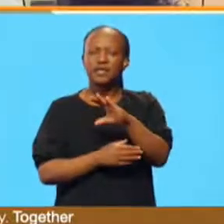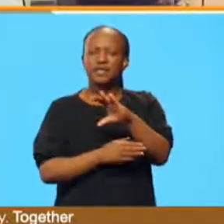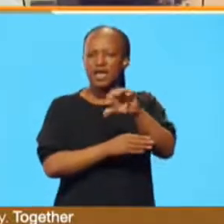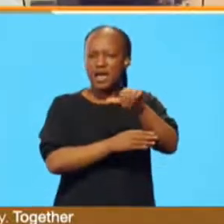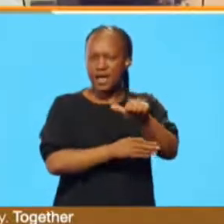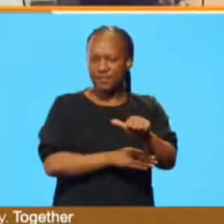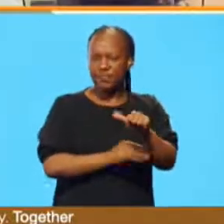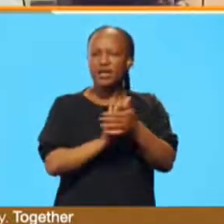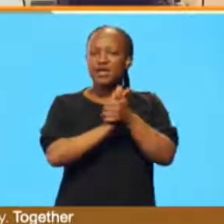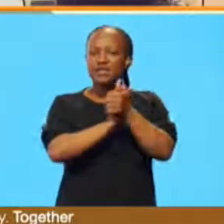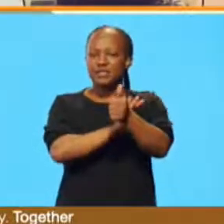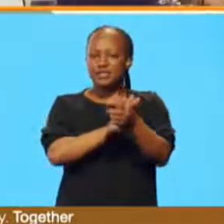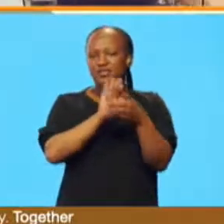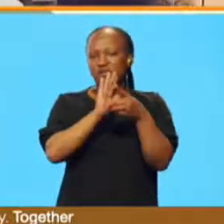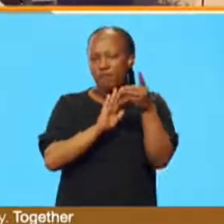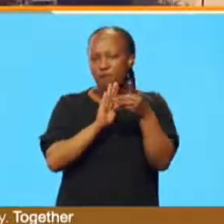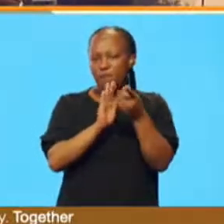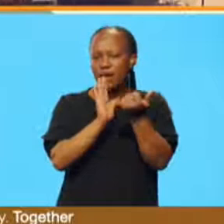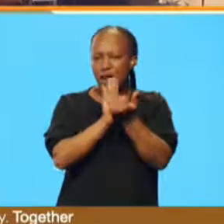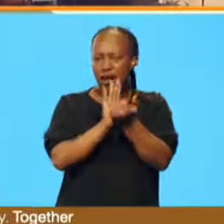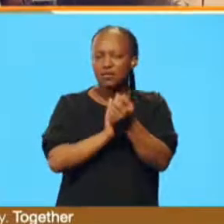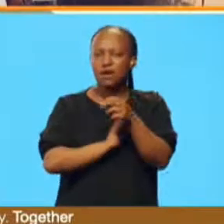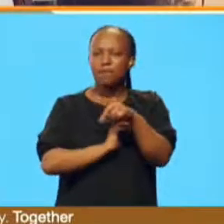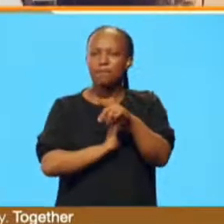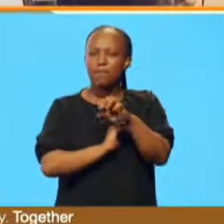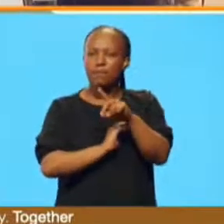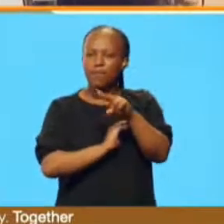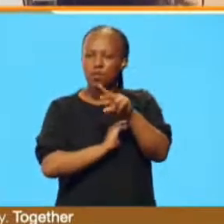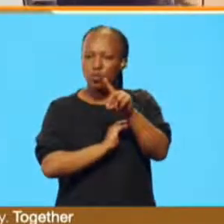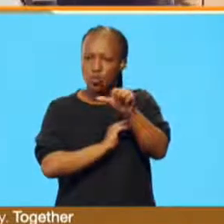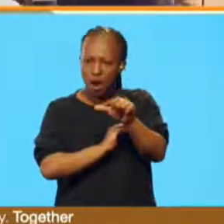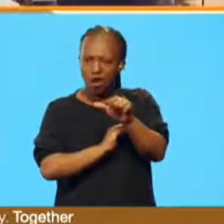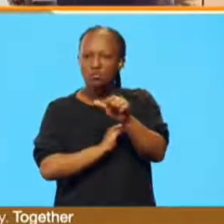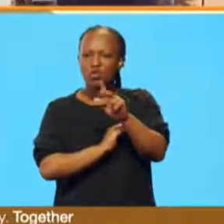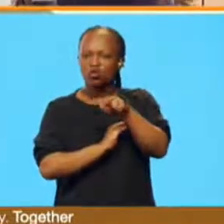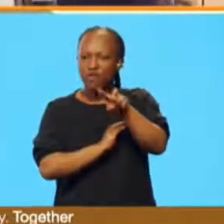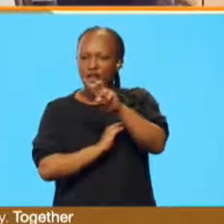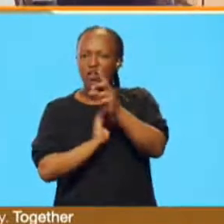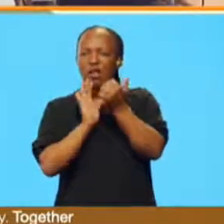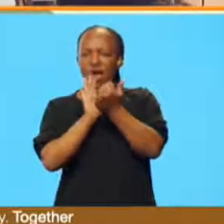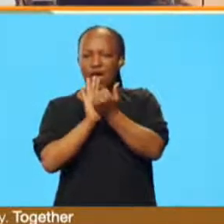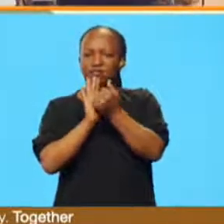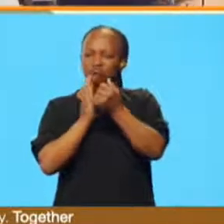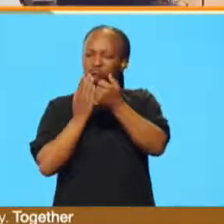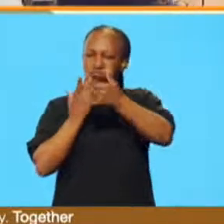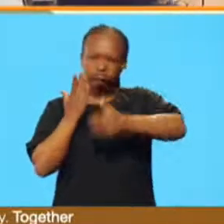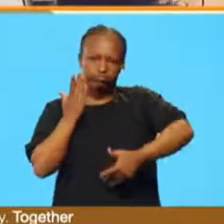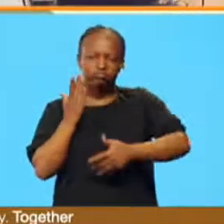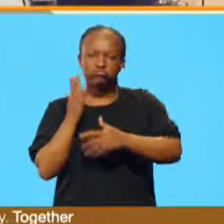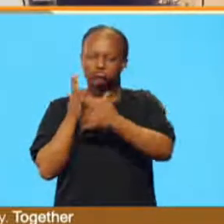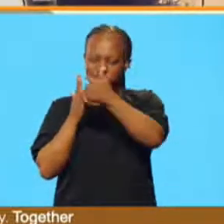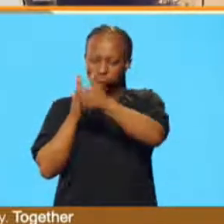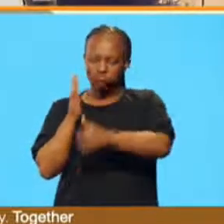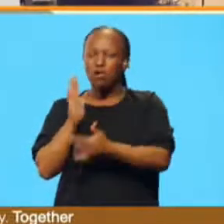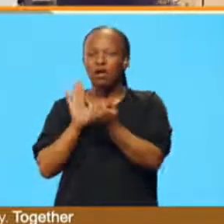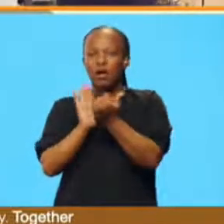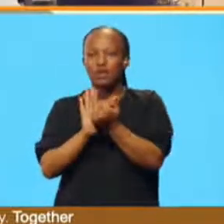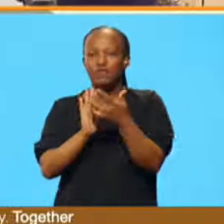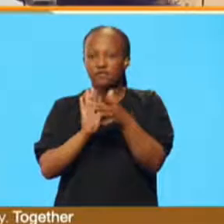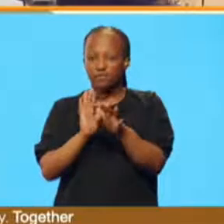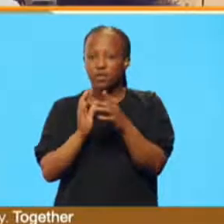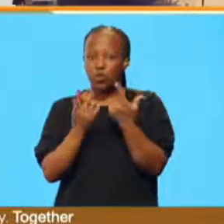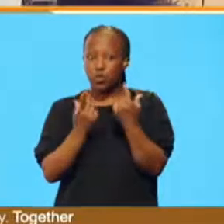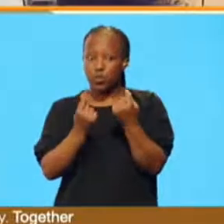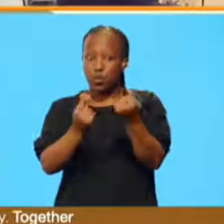Skills Development Act, CAPUDA, and the BBBE Act. So those kind of acts or legislation are the ones that when we do